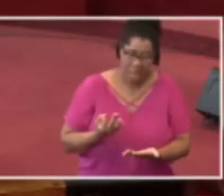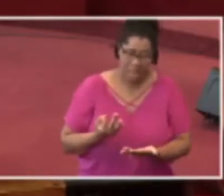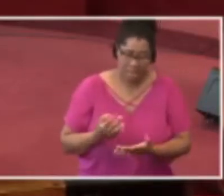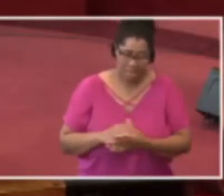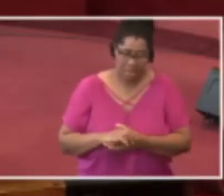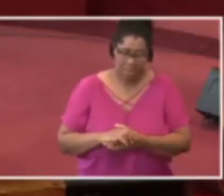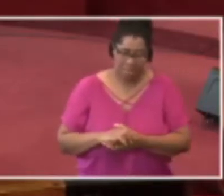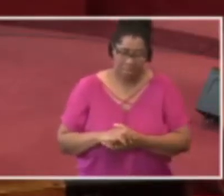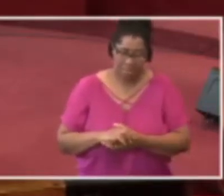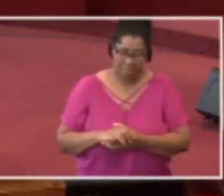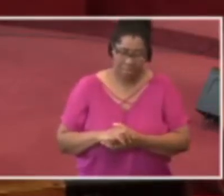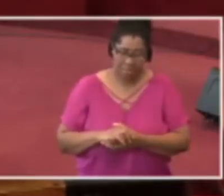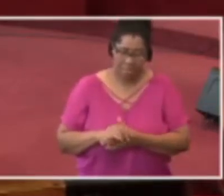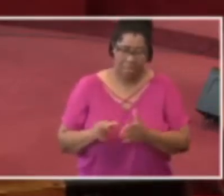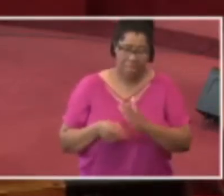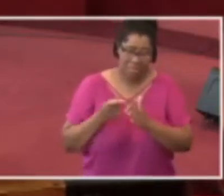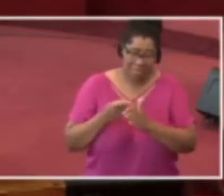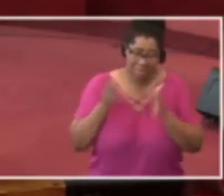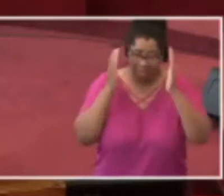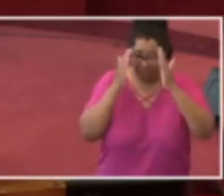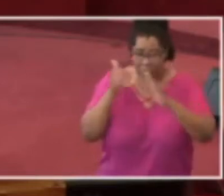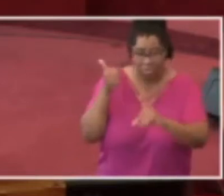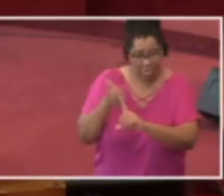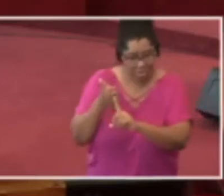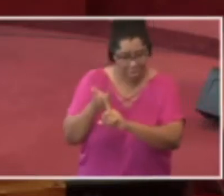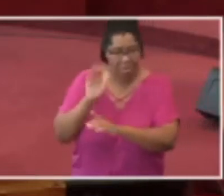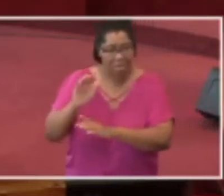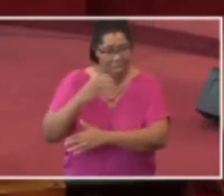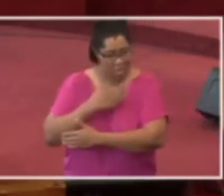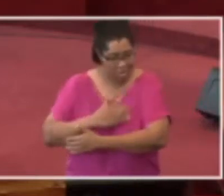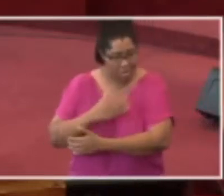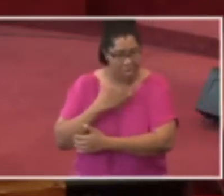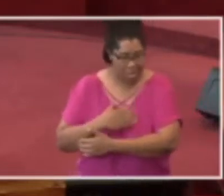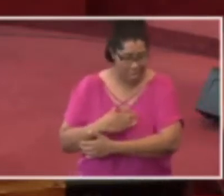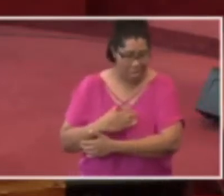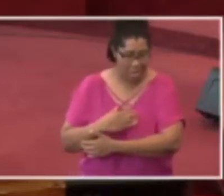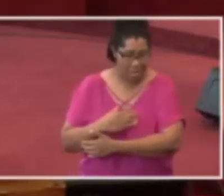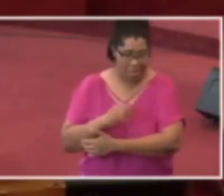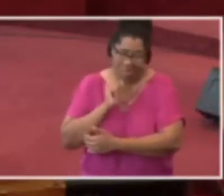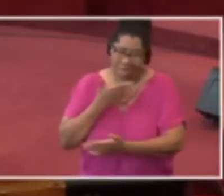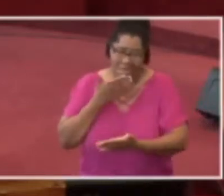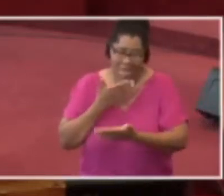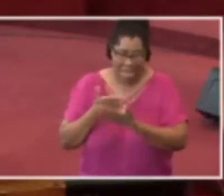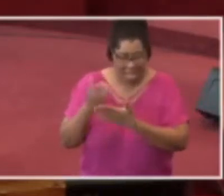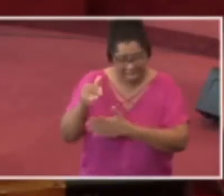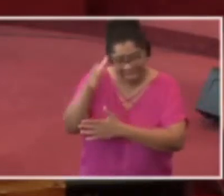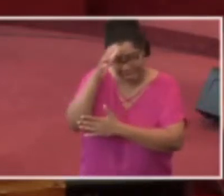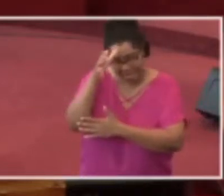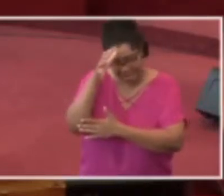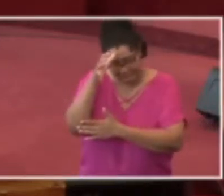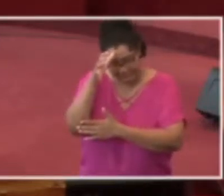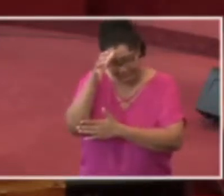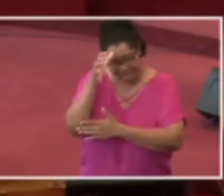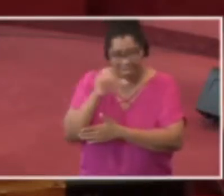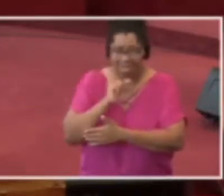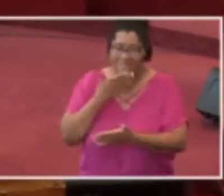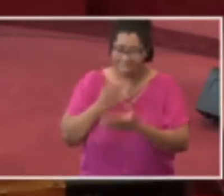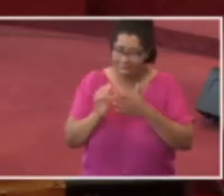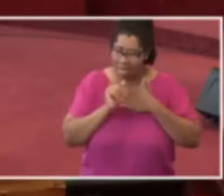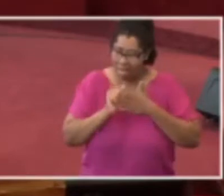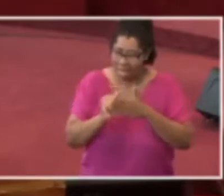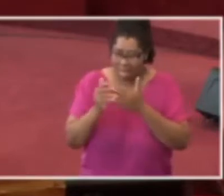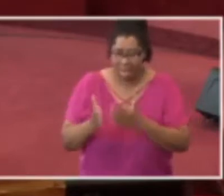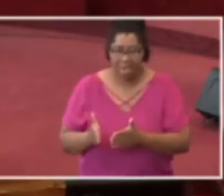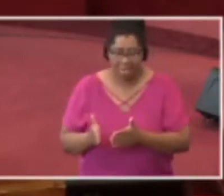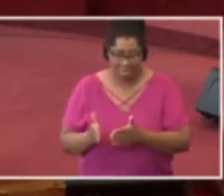brief season of chasing his own desires, of being an infirm father, abusing his authority, and leading with partiality,